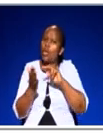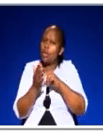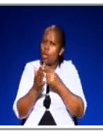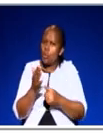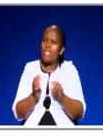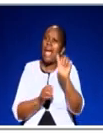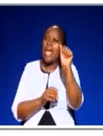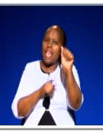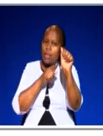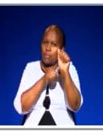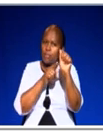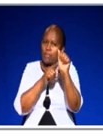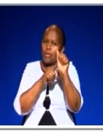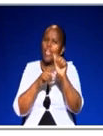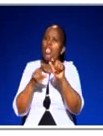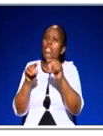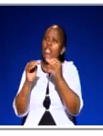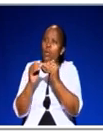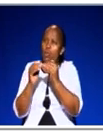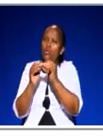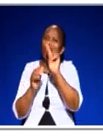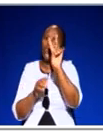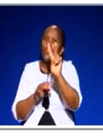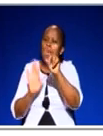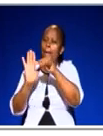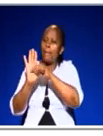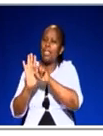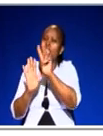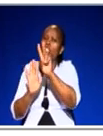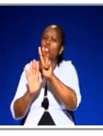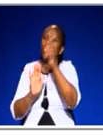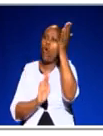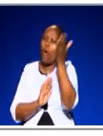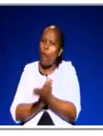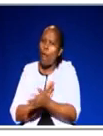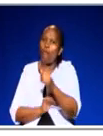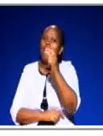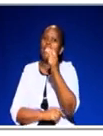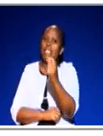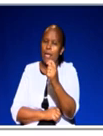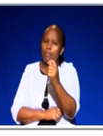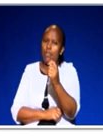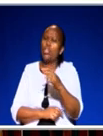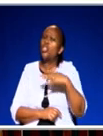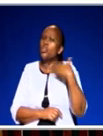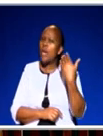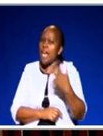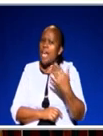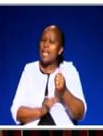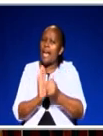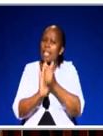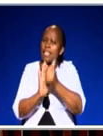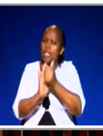a is equals to v minus u over t. That means any acceleration, if you're